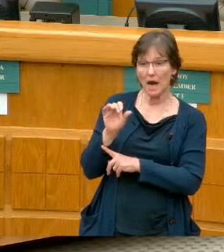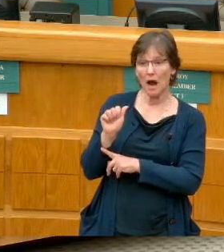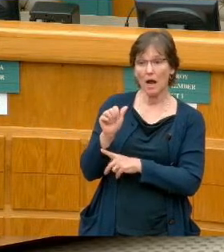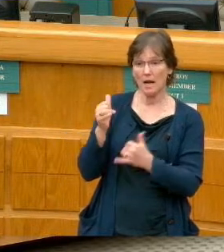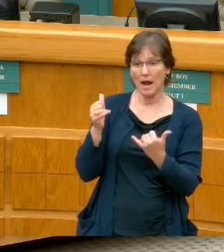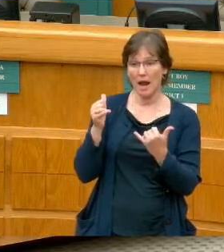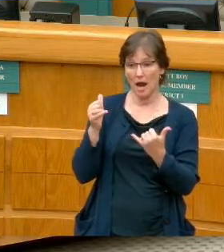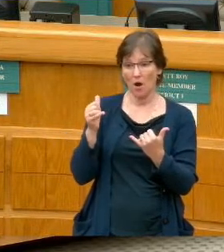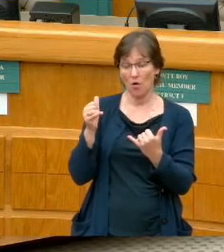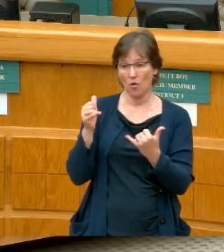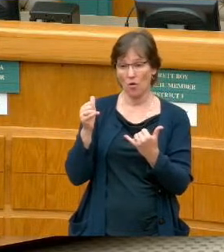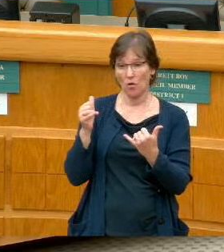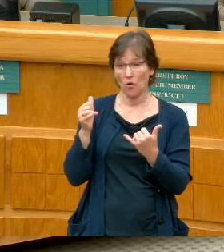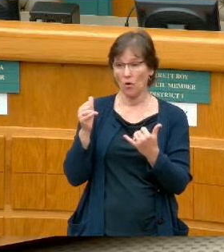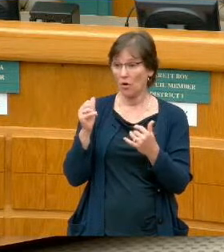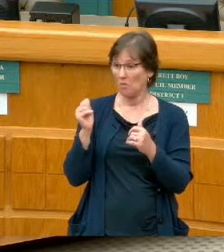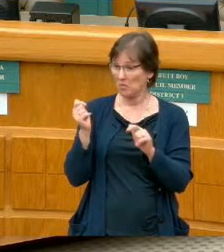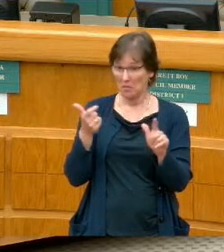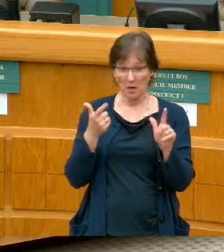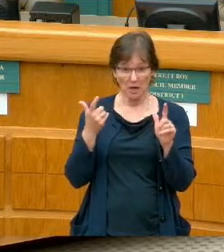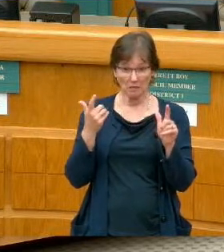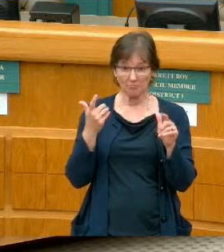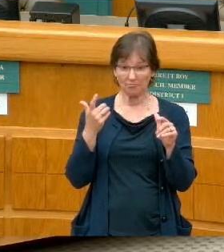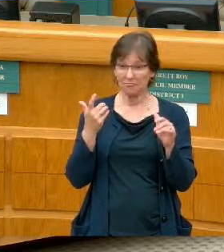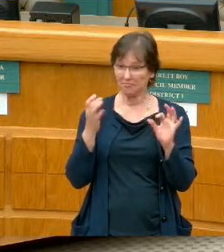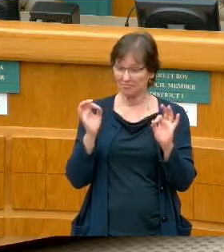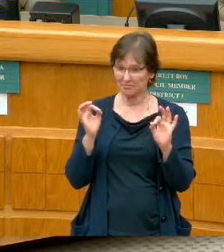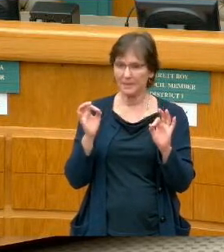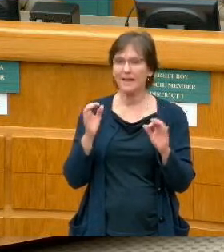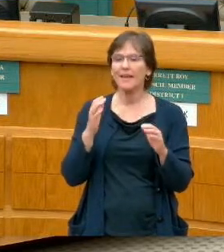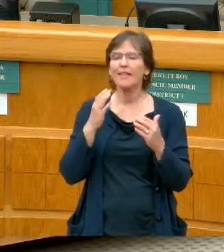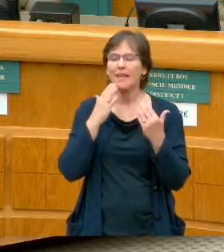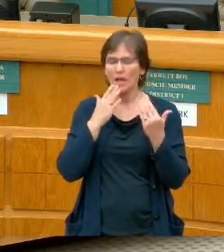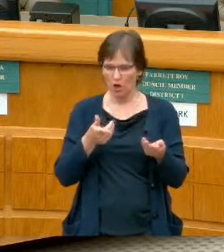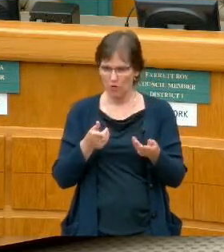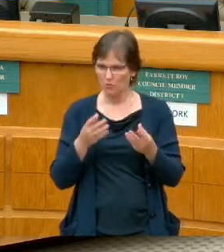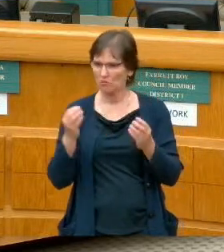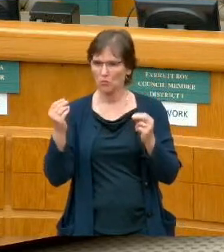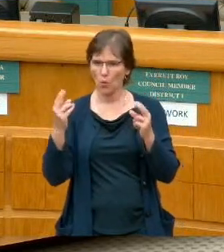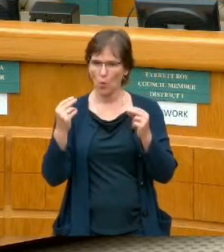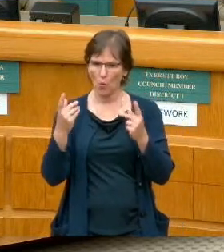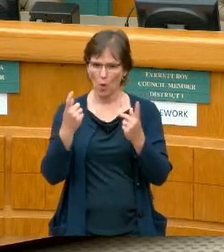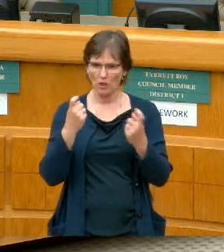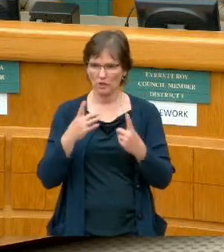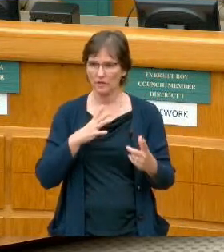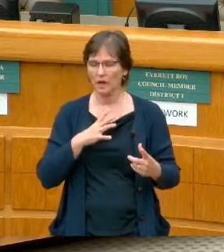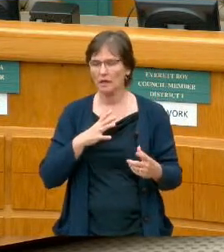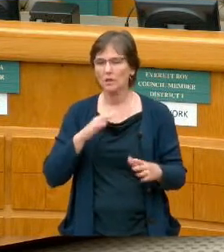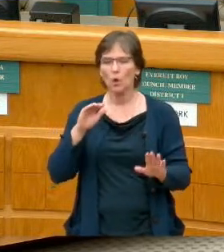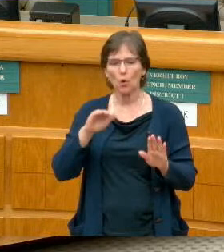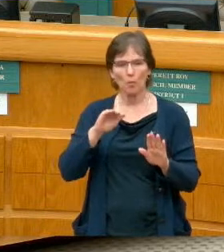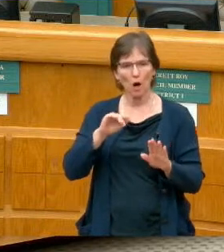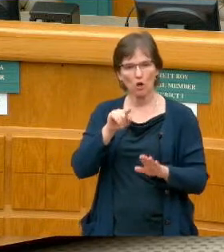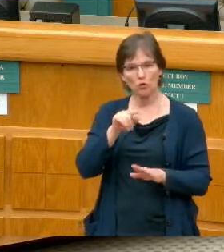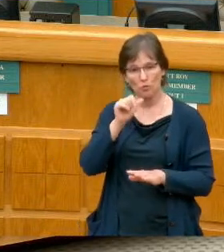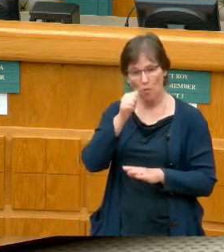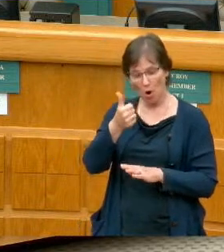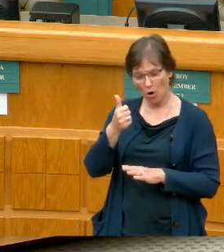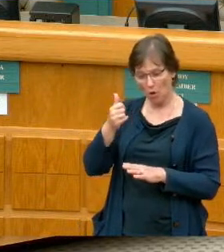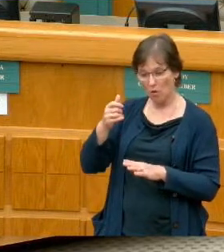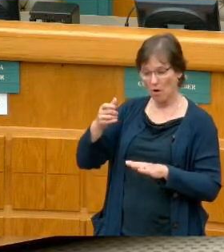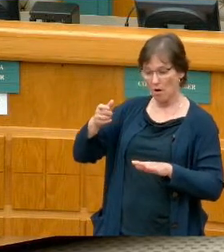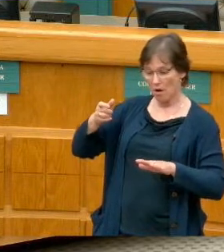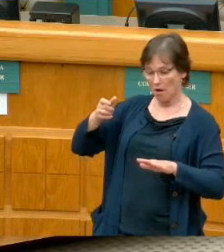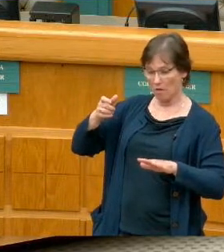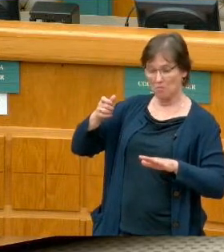but everybody's good? Just one more reminder that the judge will be working on her orders, and